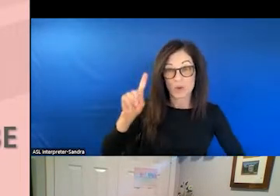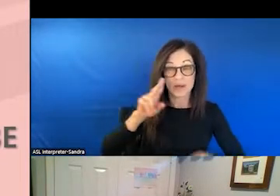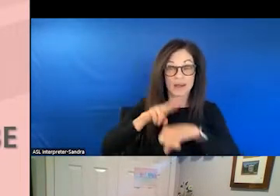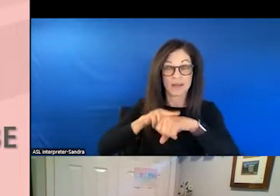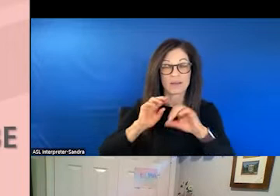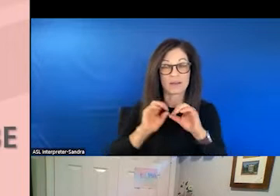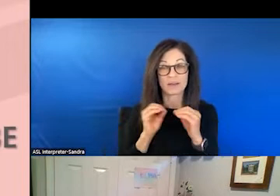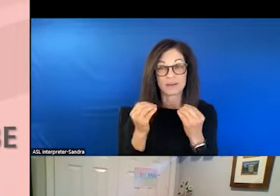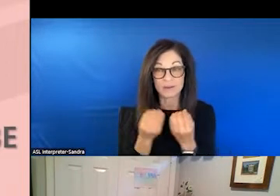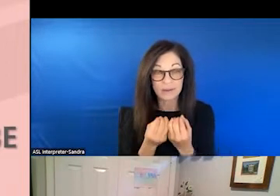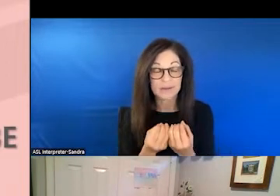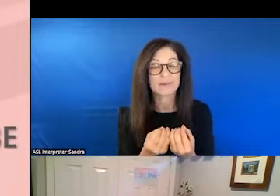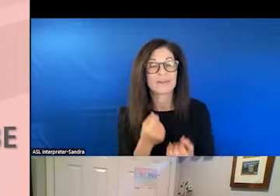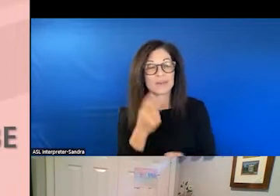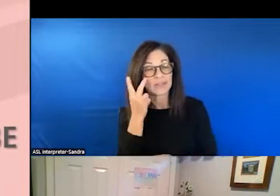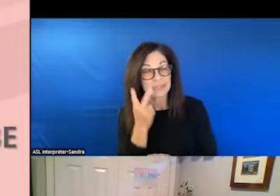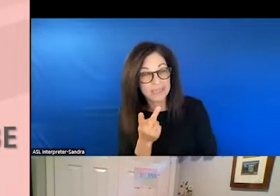organizations. As you can see, we're